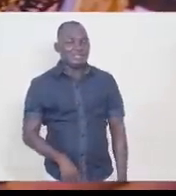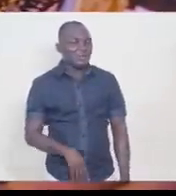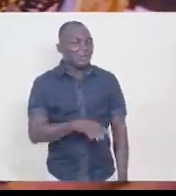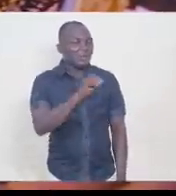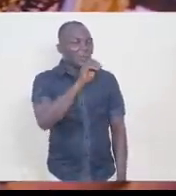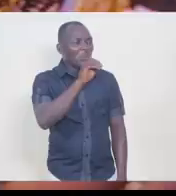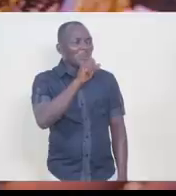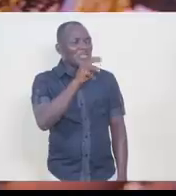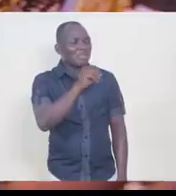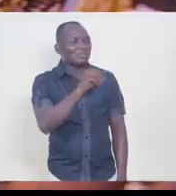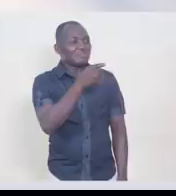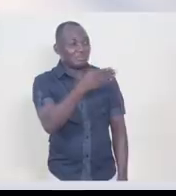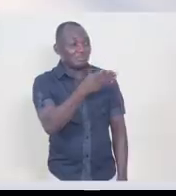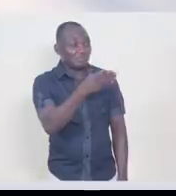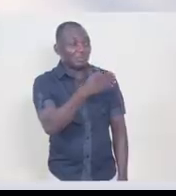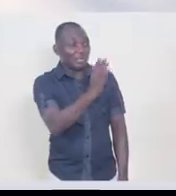Osam.